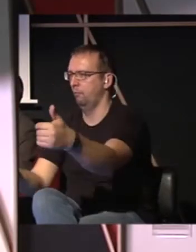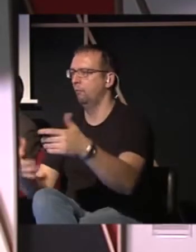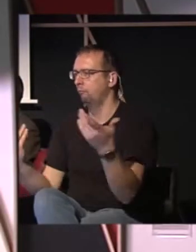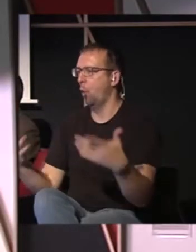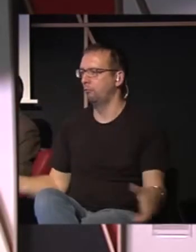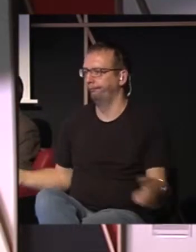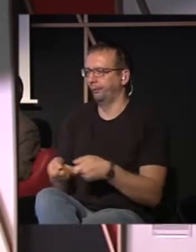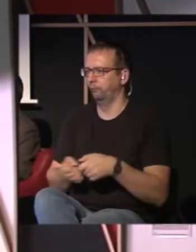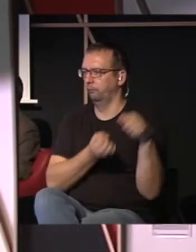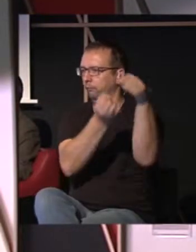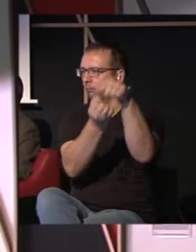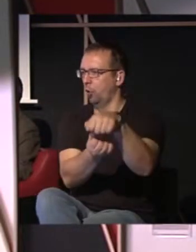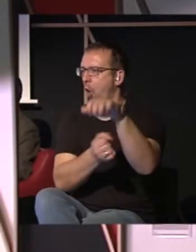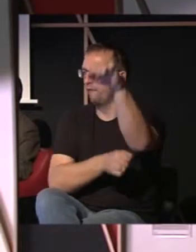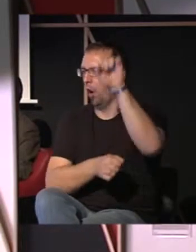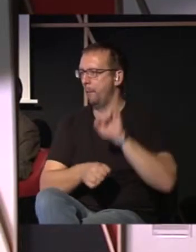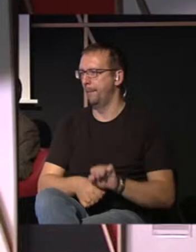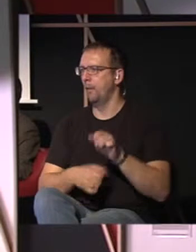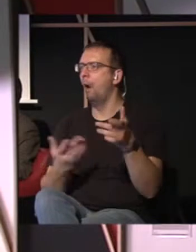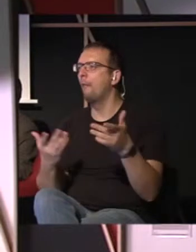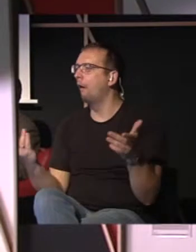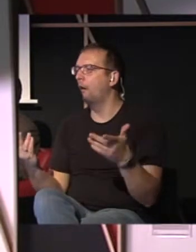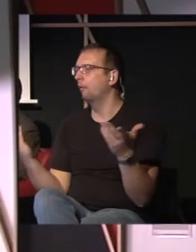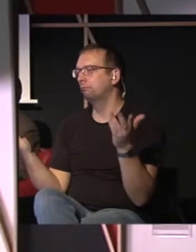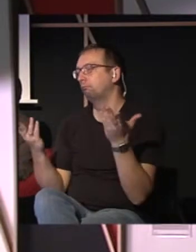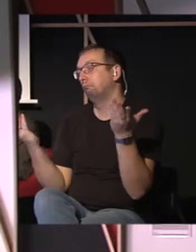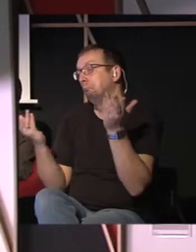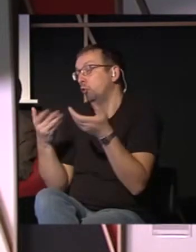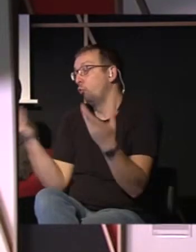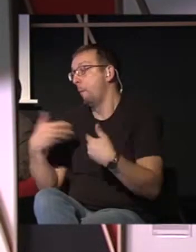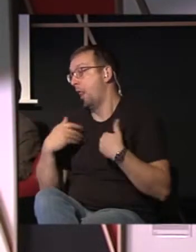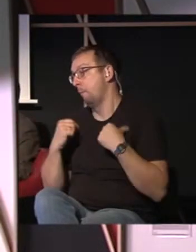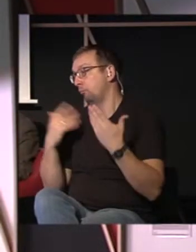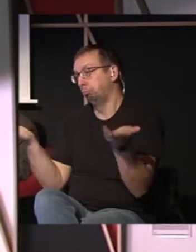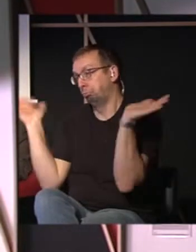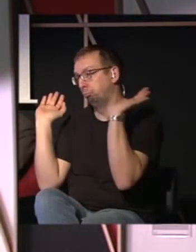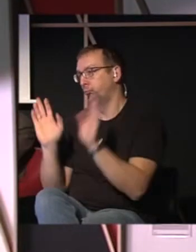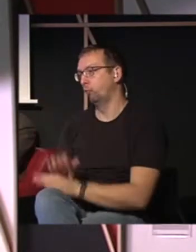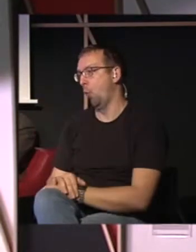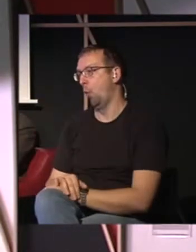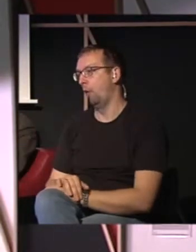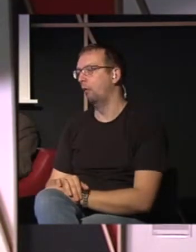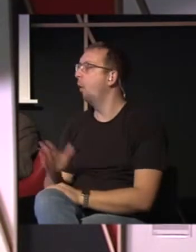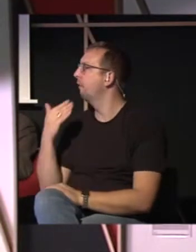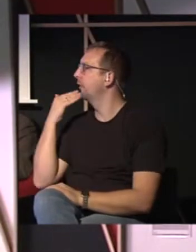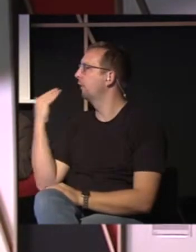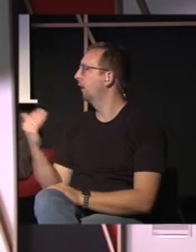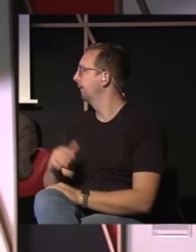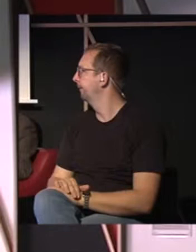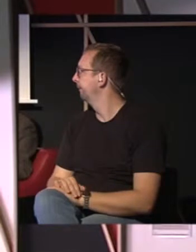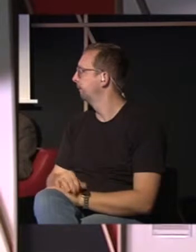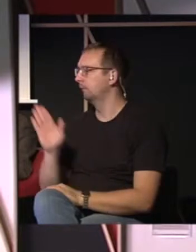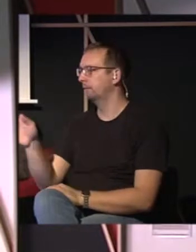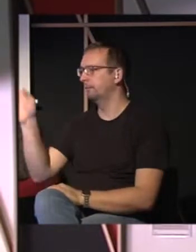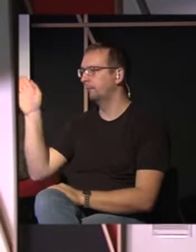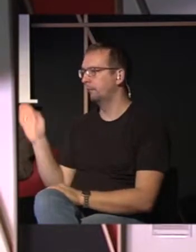you. Perfect. Diane, I wanted to ask you what your opinion is on targeted initiatives that are,